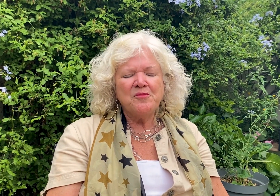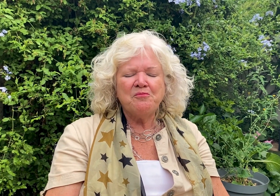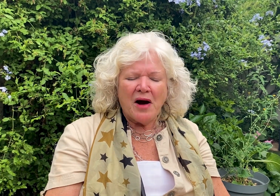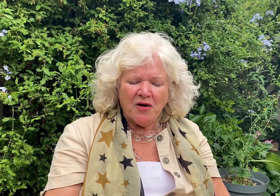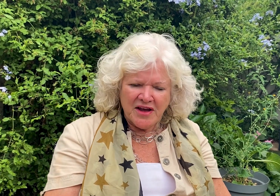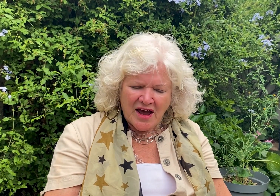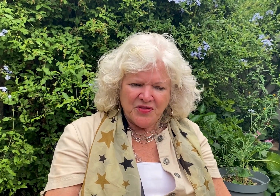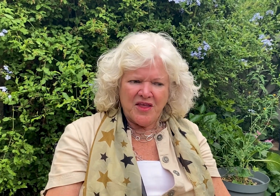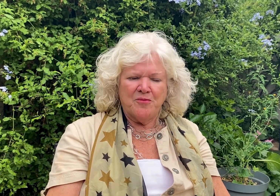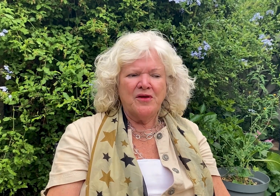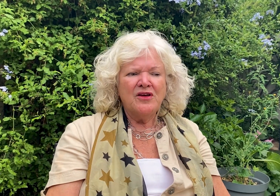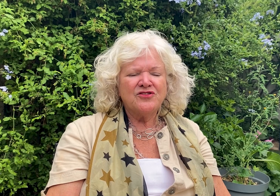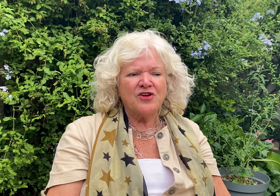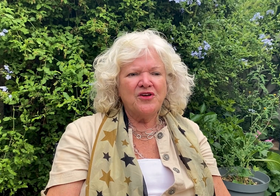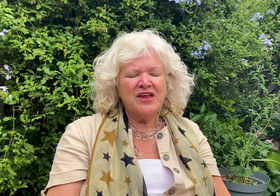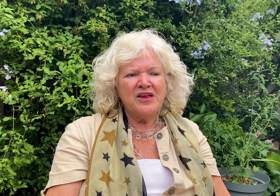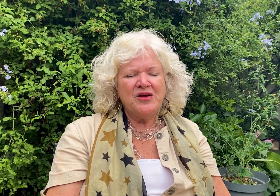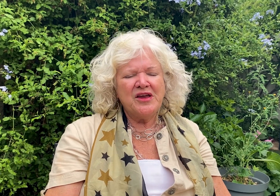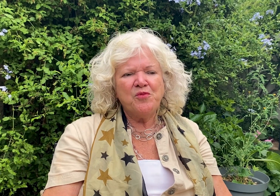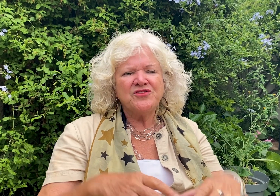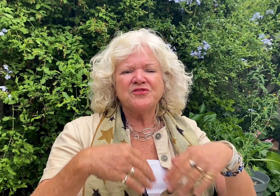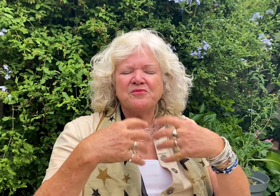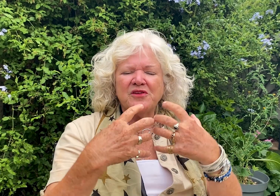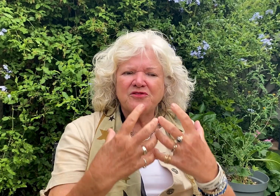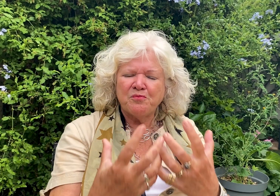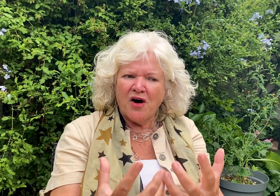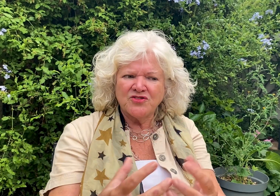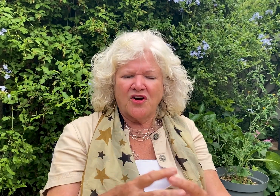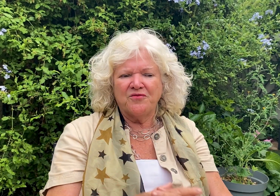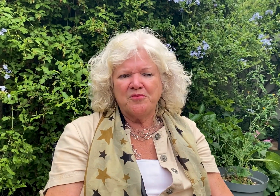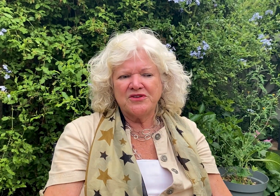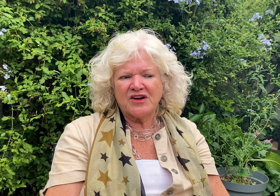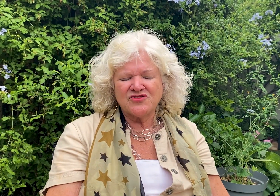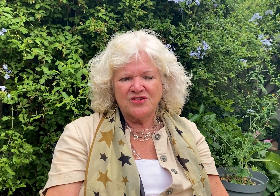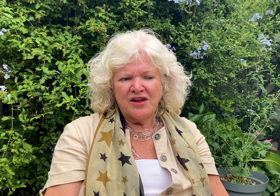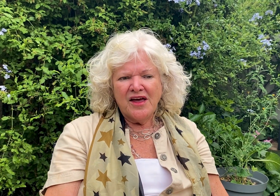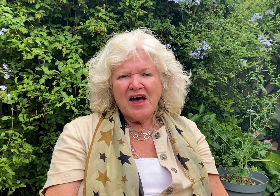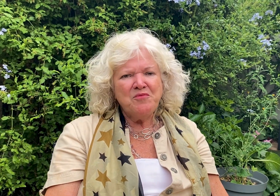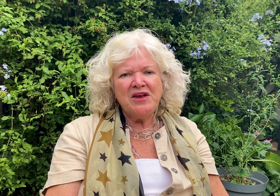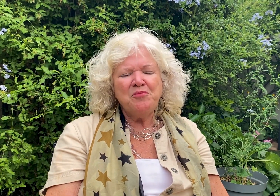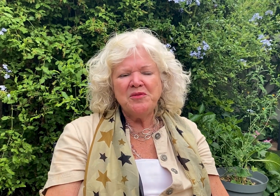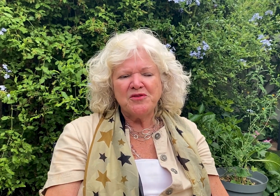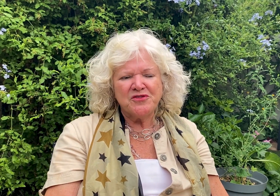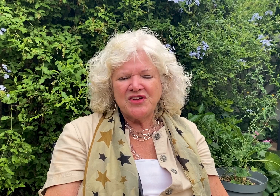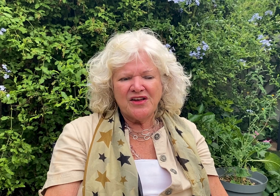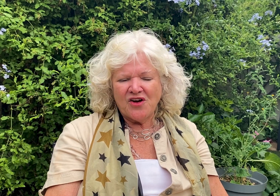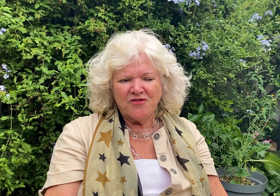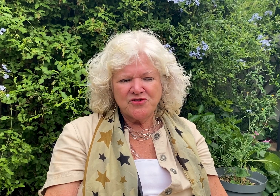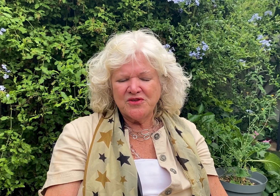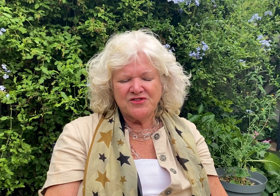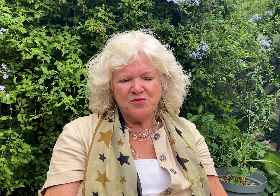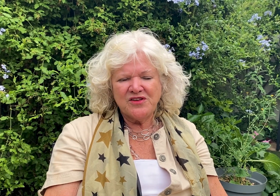him bowing at them. So he was part of the production. And many people for